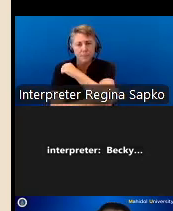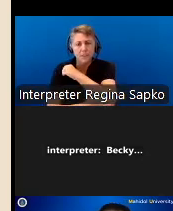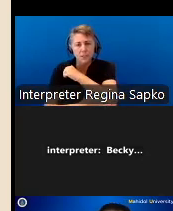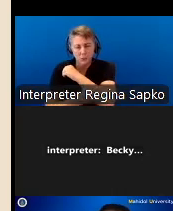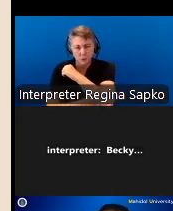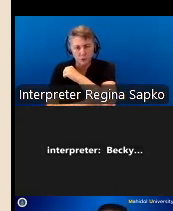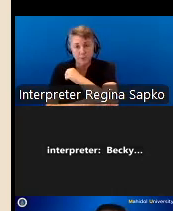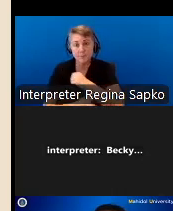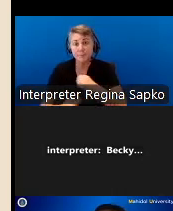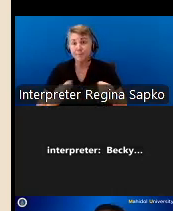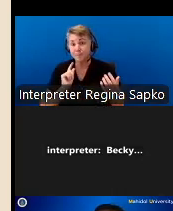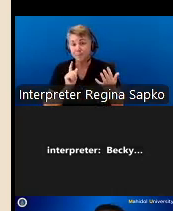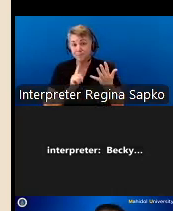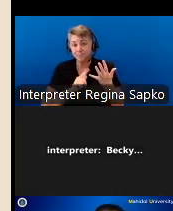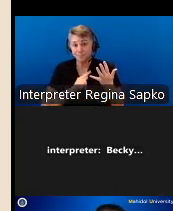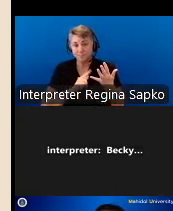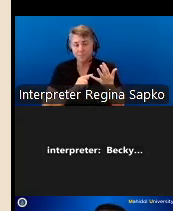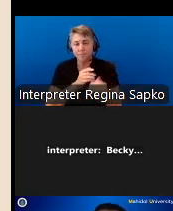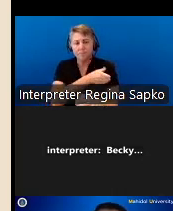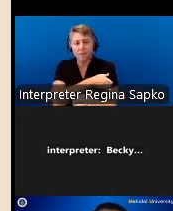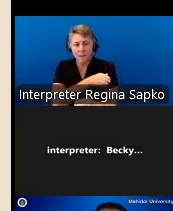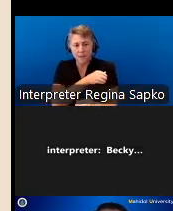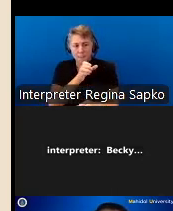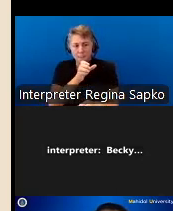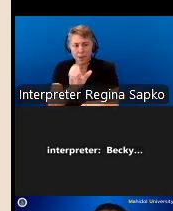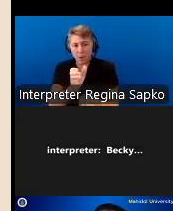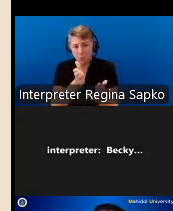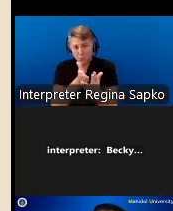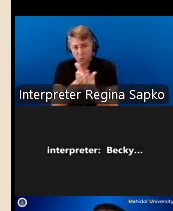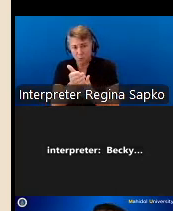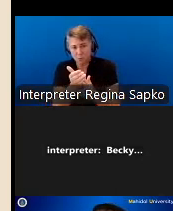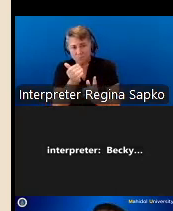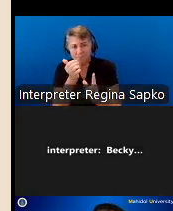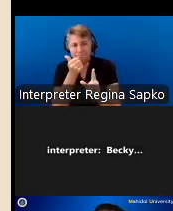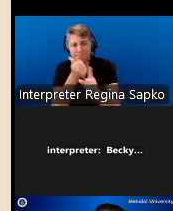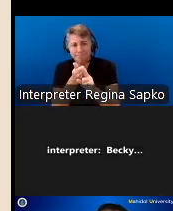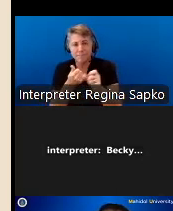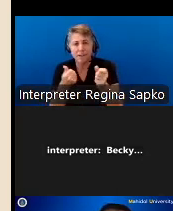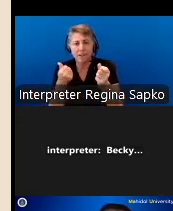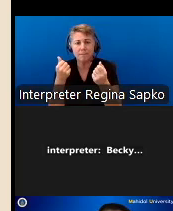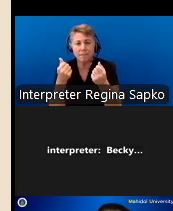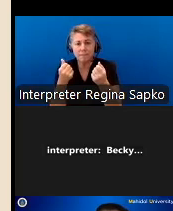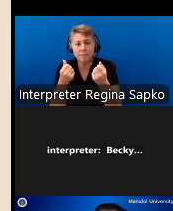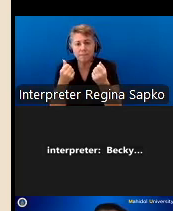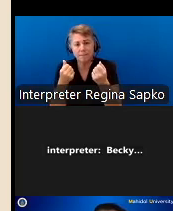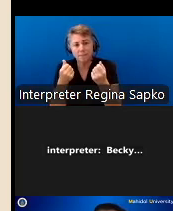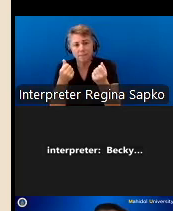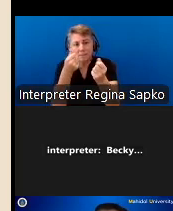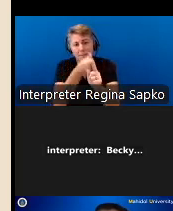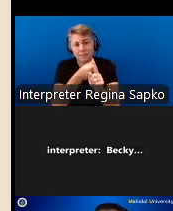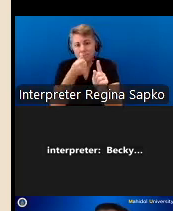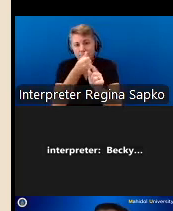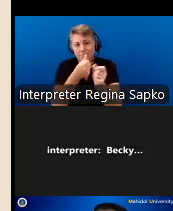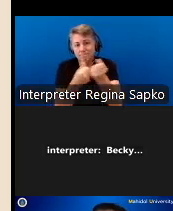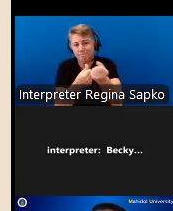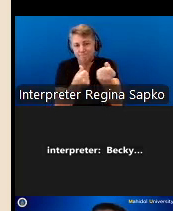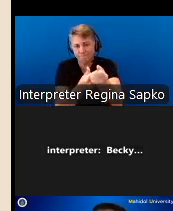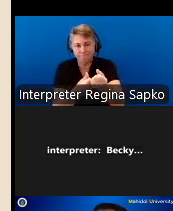one, empower through self-advocacy and right awareness, very important. And we don't like